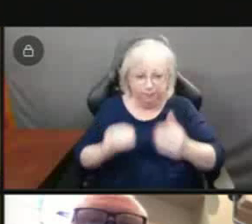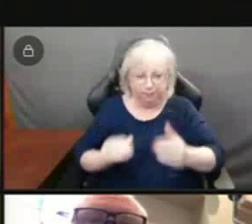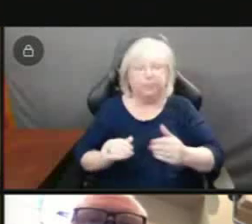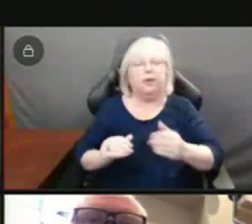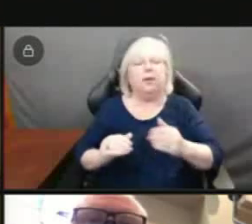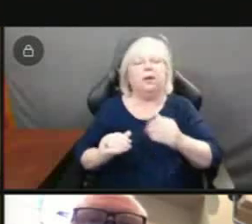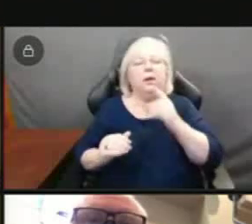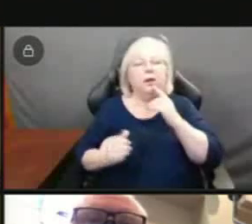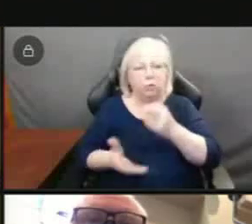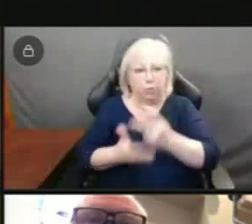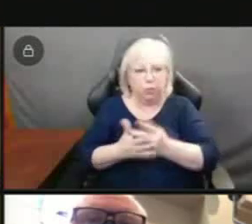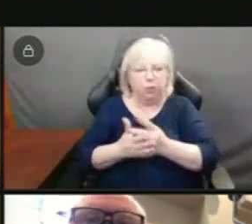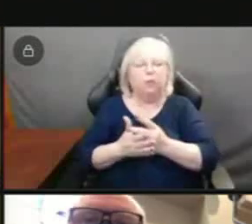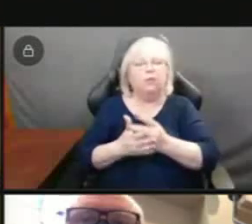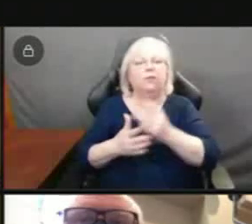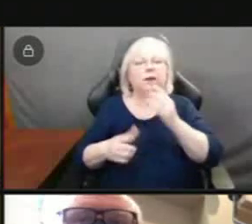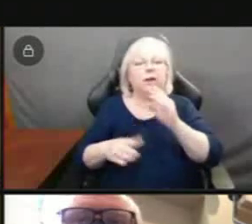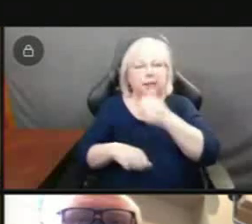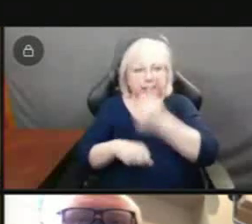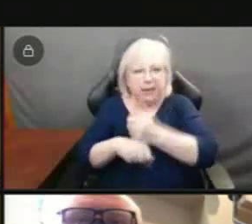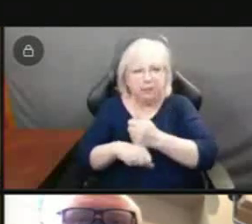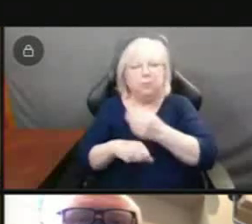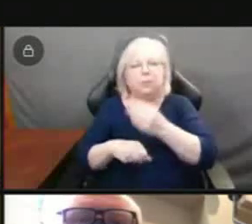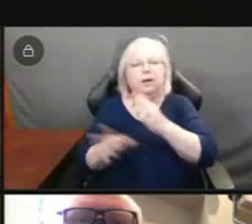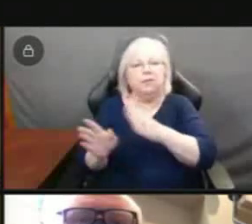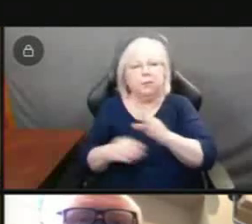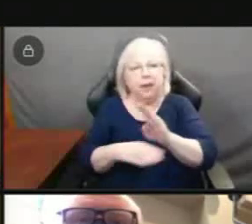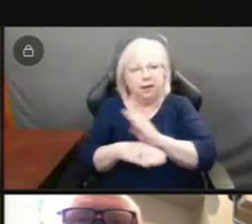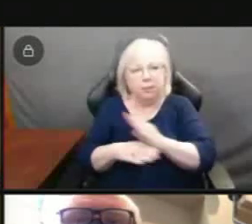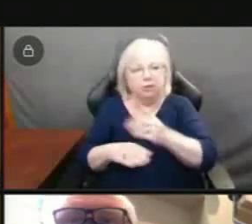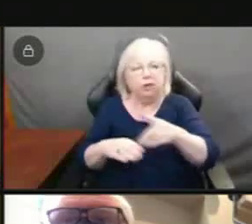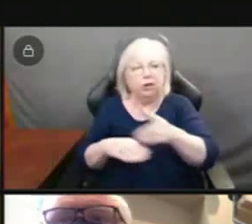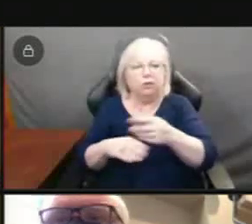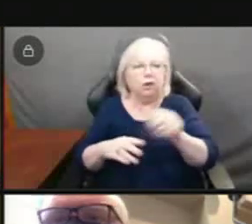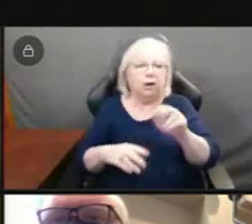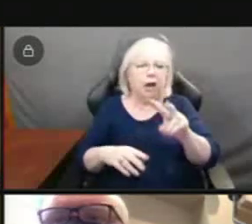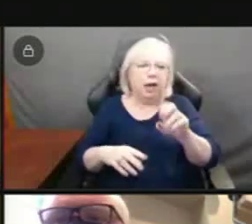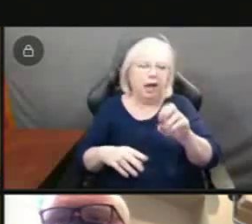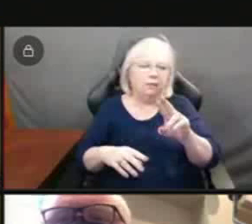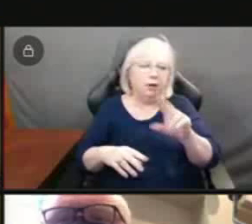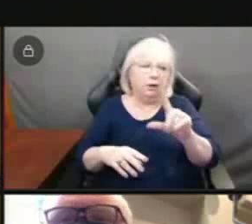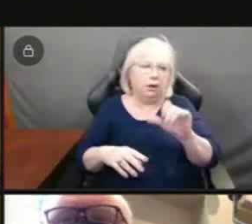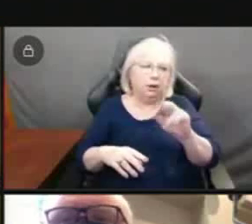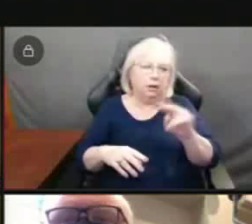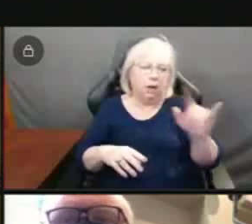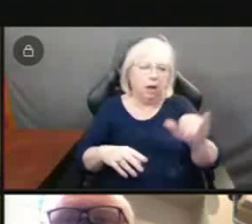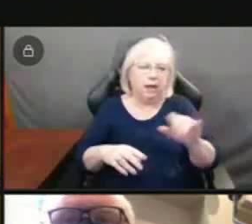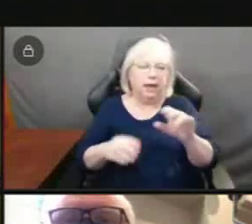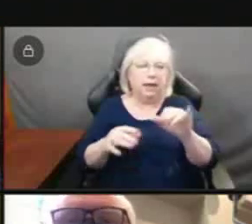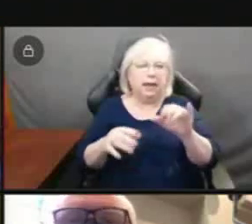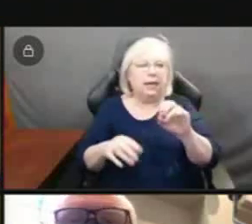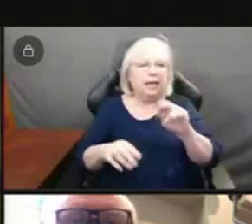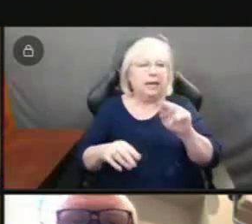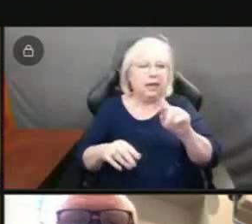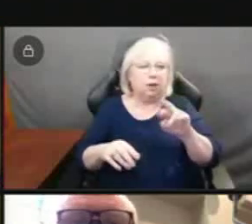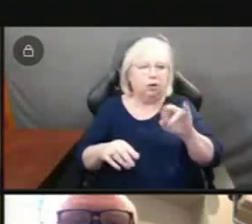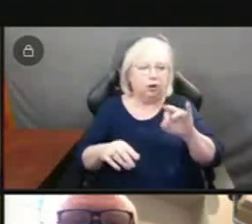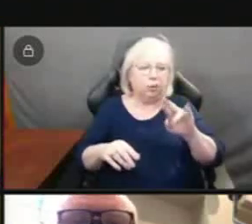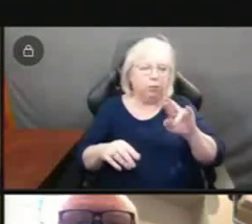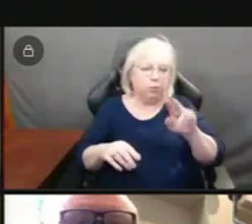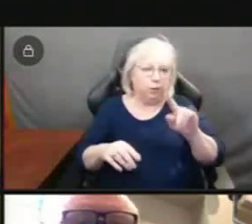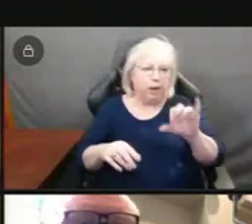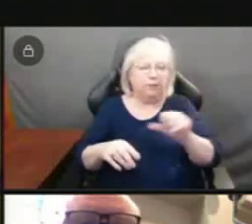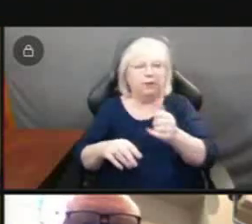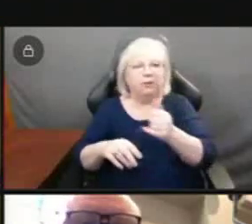An ordinance to approve a planned zoning development, establish a planned commercial district titled Aviolani Enterprises PCD, located at